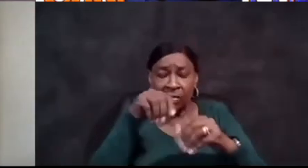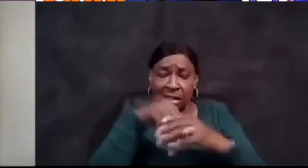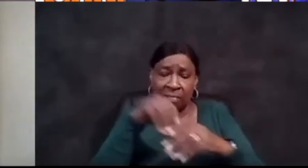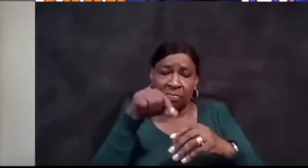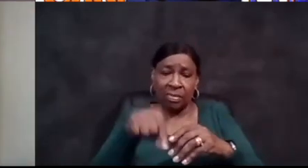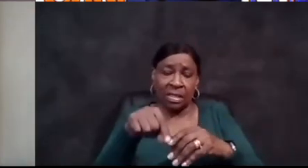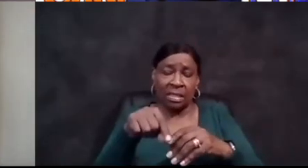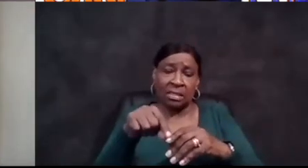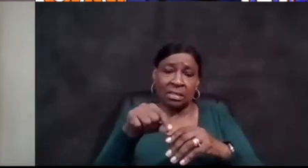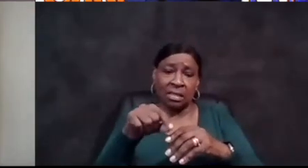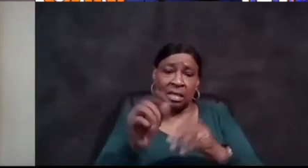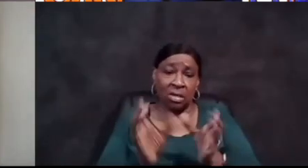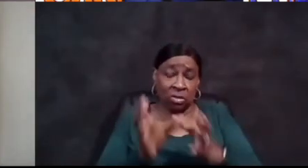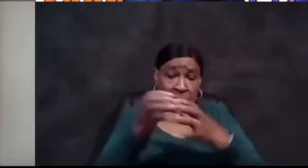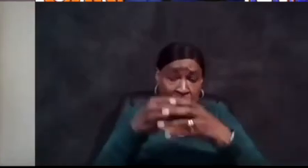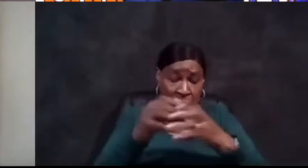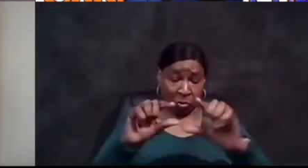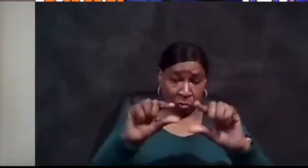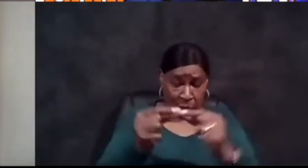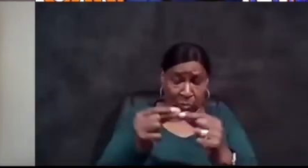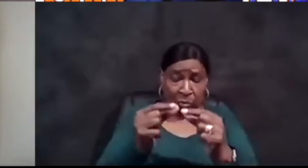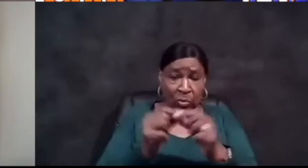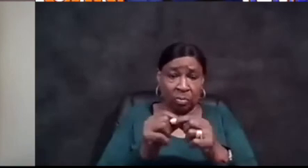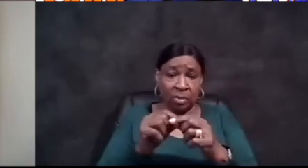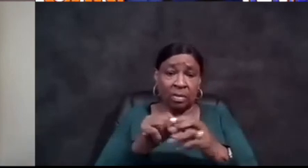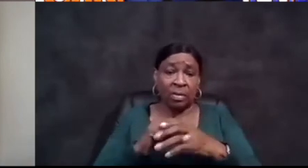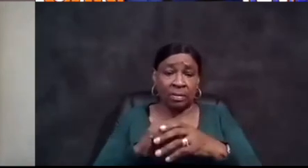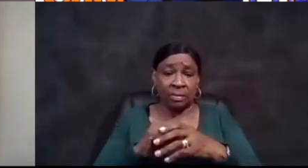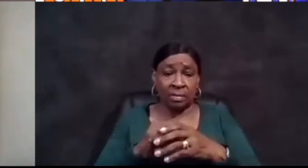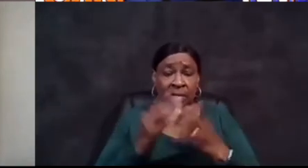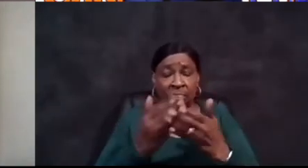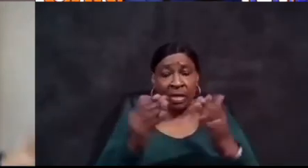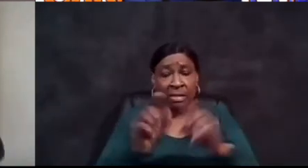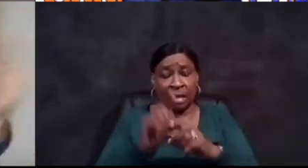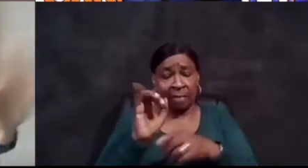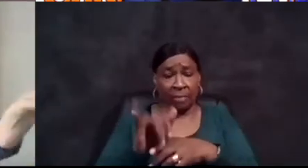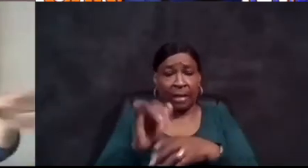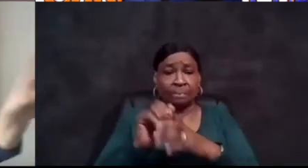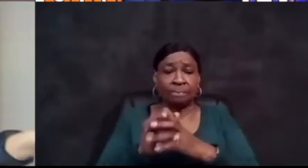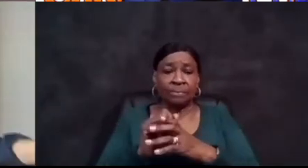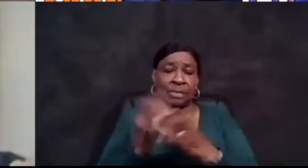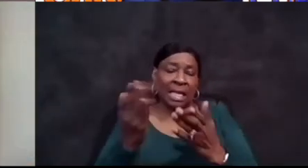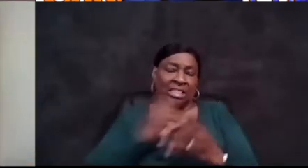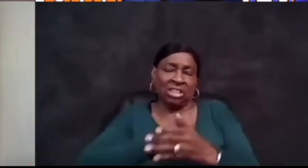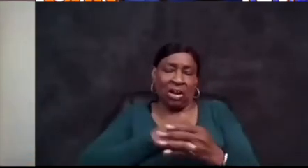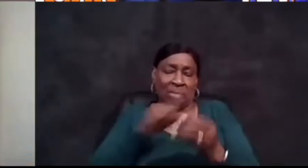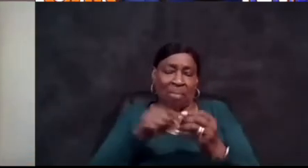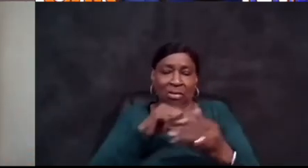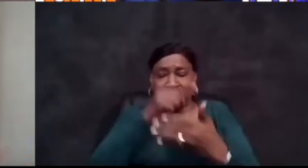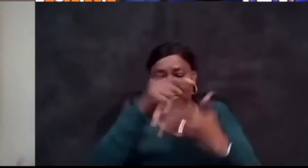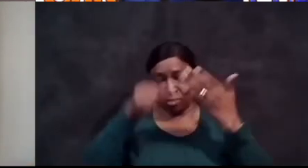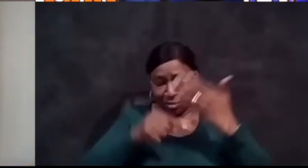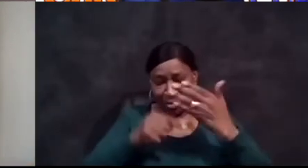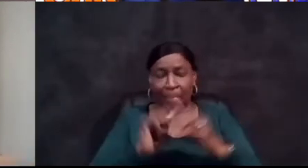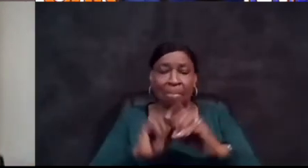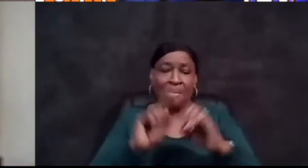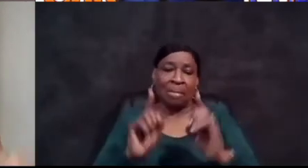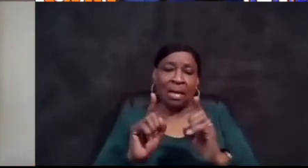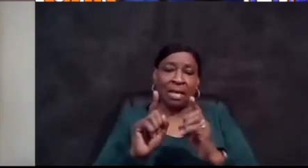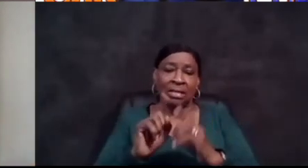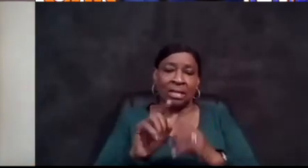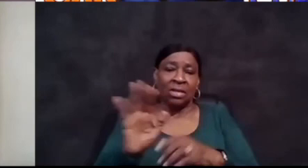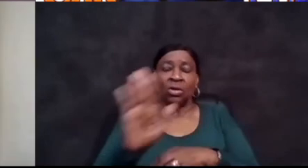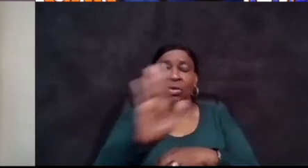question in the chat that's kind of related to COVID and things like that. So sorry about all that, but your